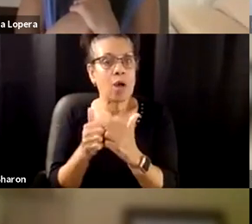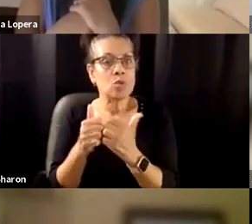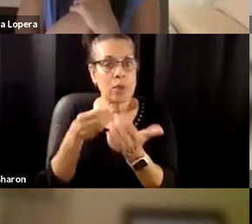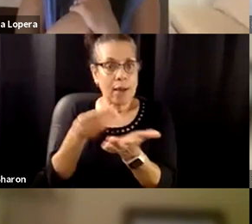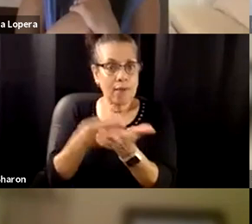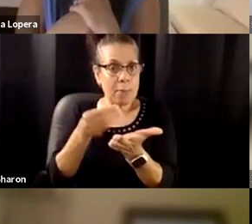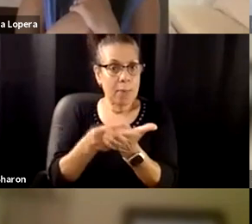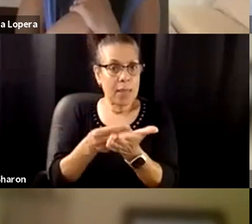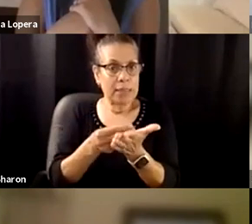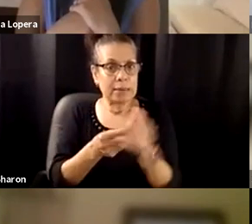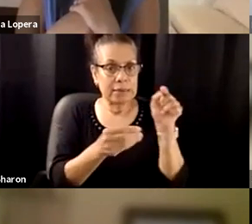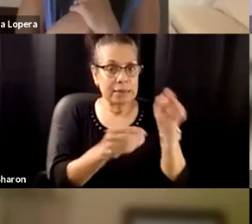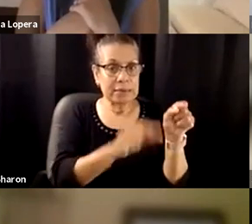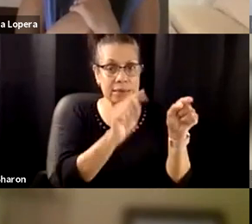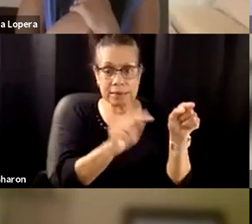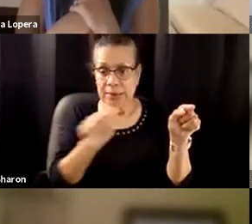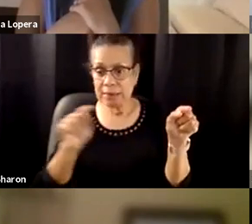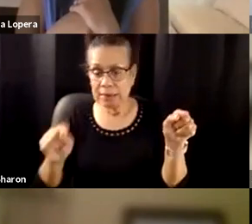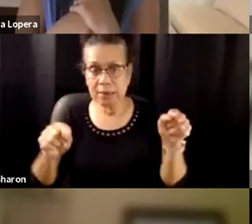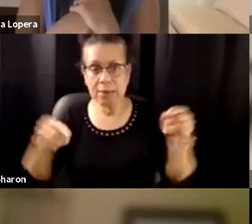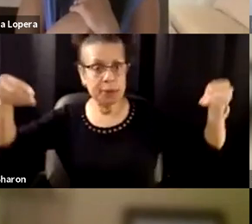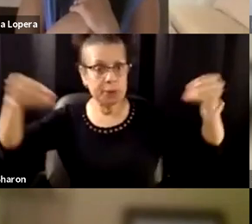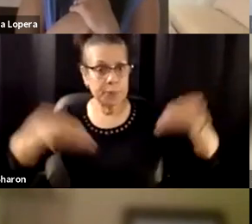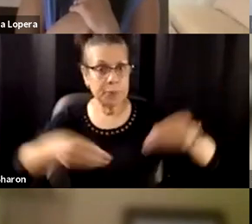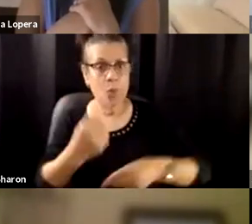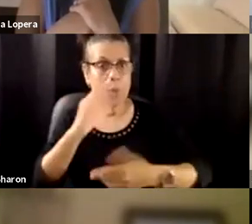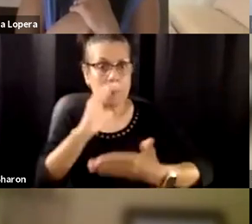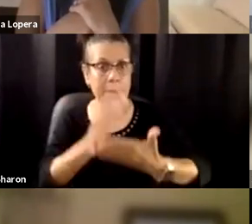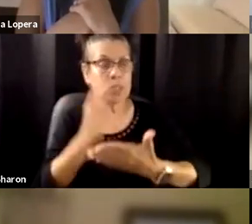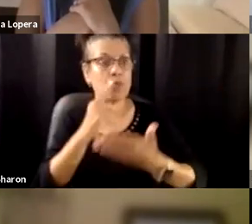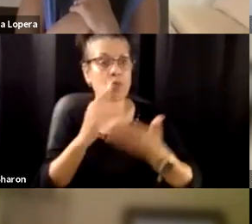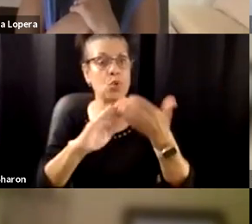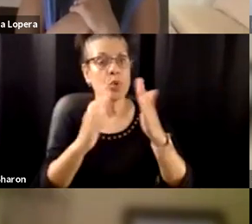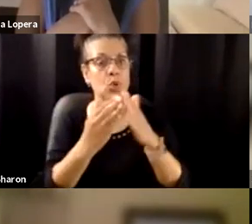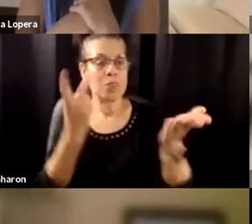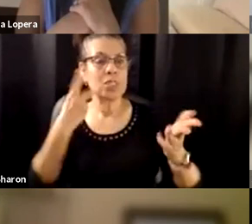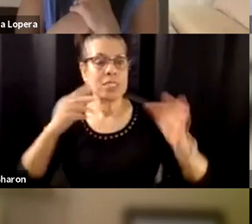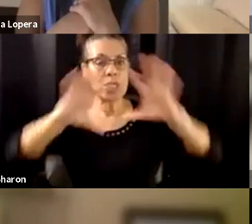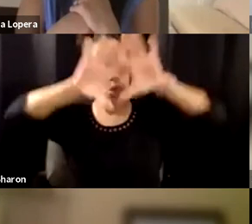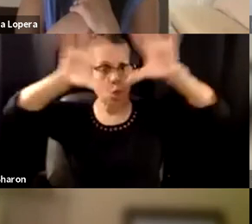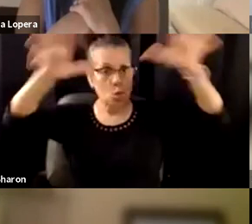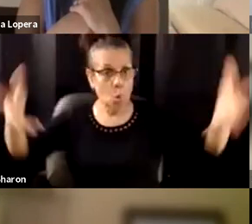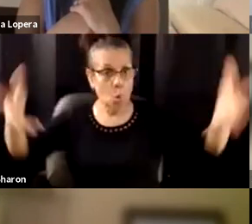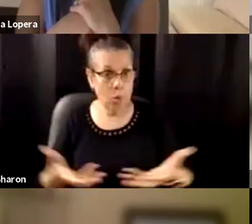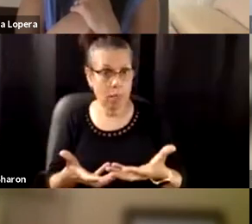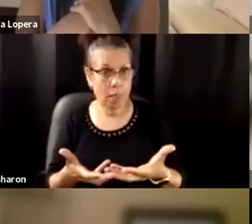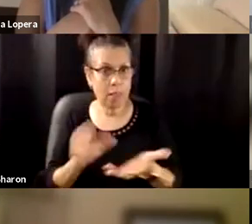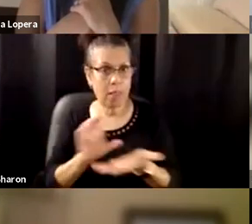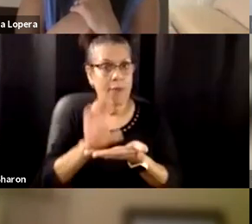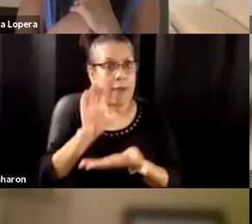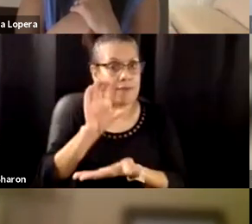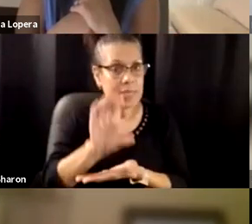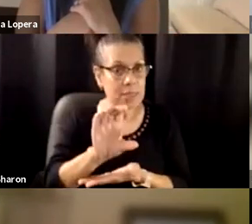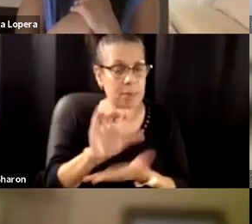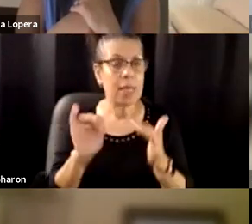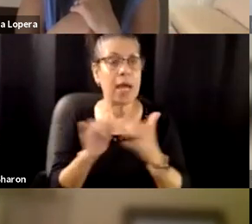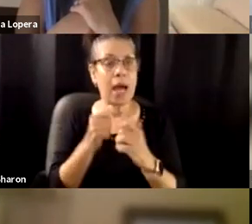these different pieces um in the same picture for the community so they can see our total investments um and how it reaches our